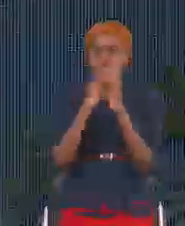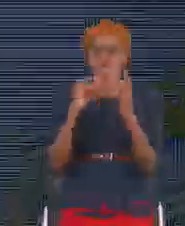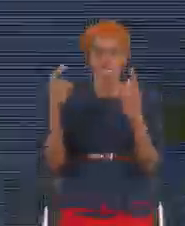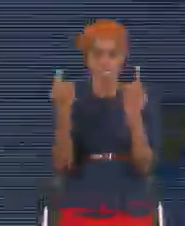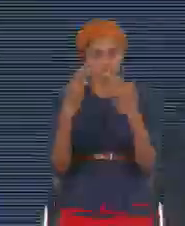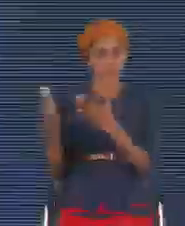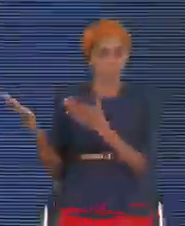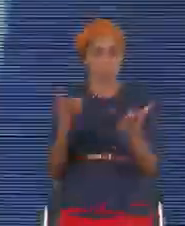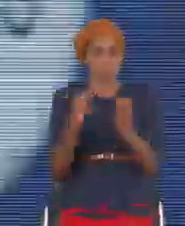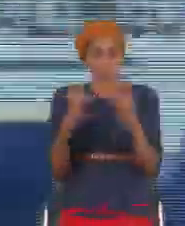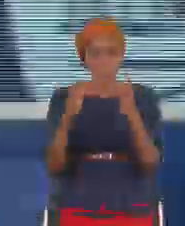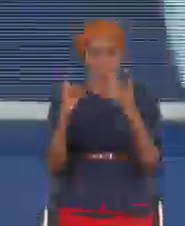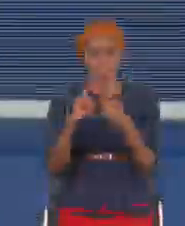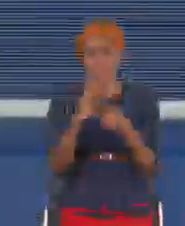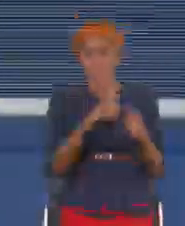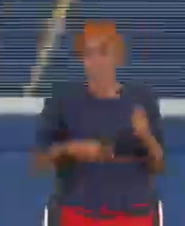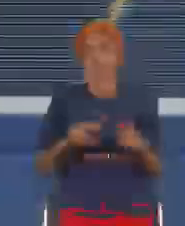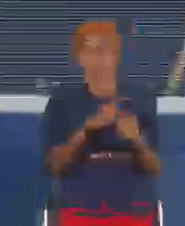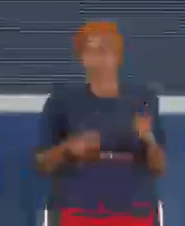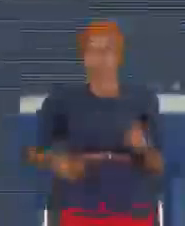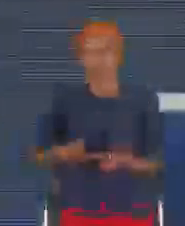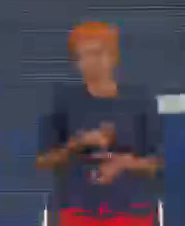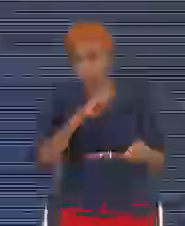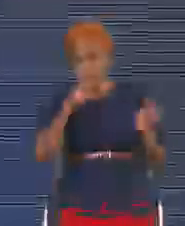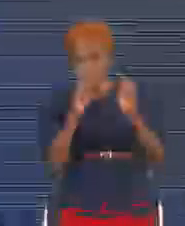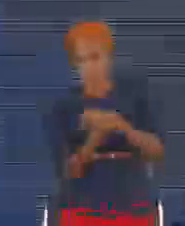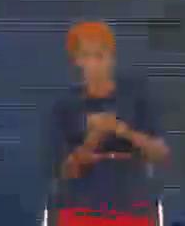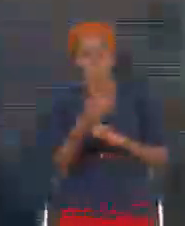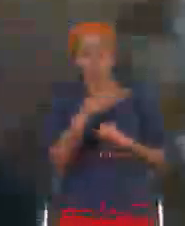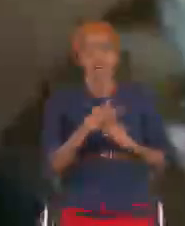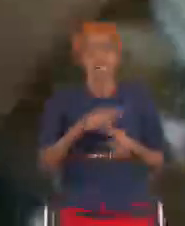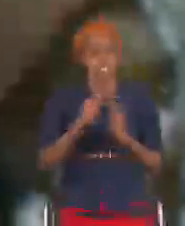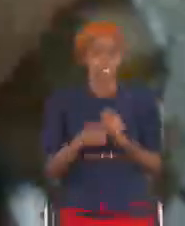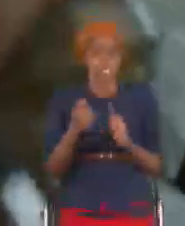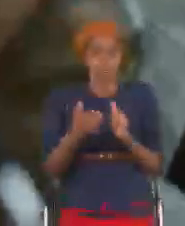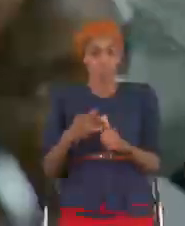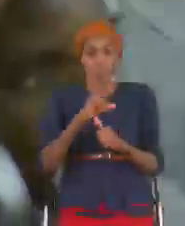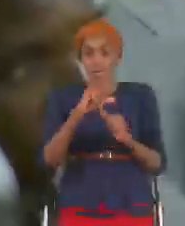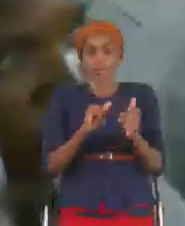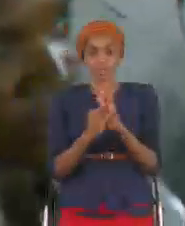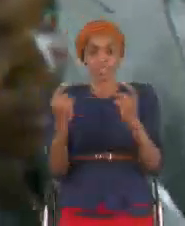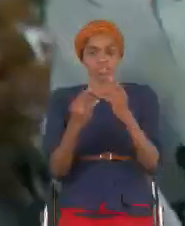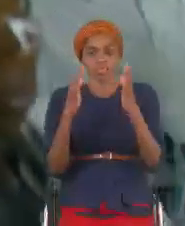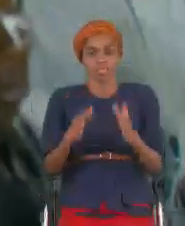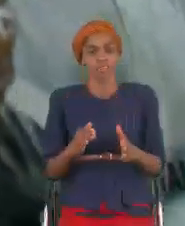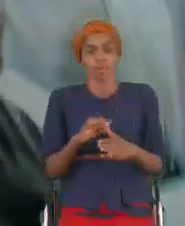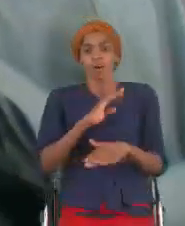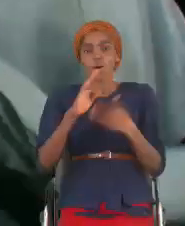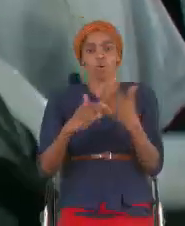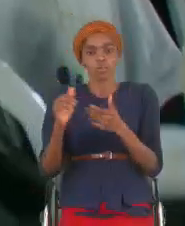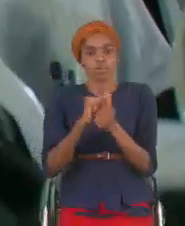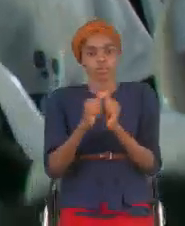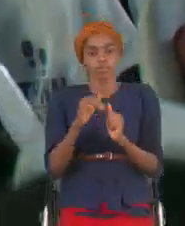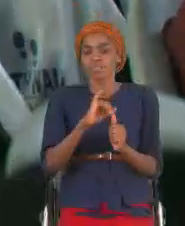Lord, and the Lord turns around and changes everything about that transgressor, all my problems are